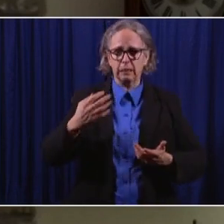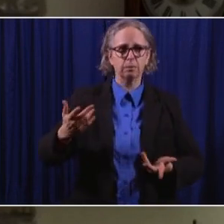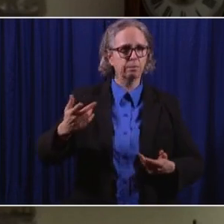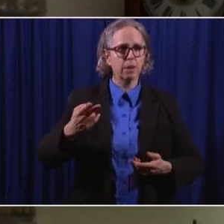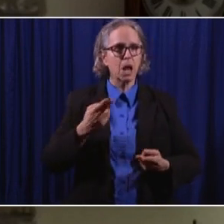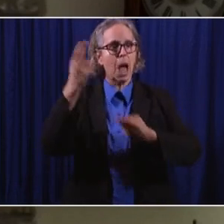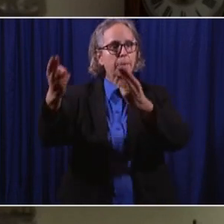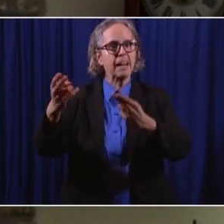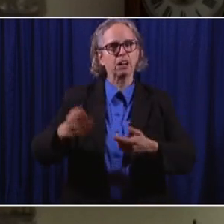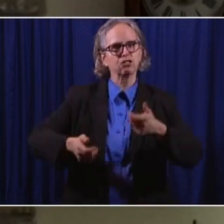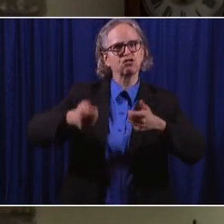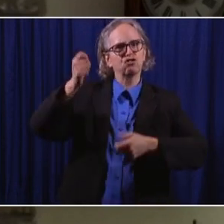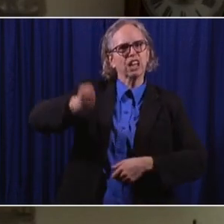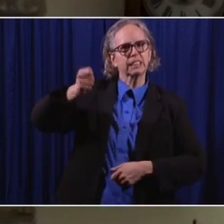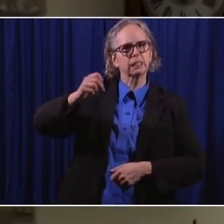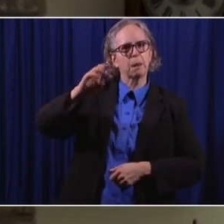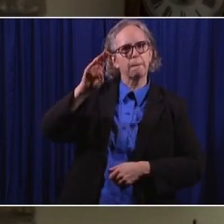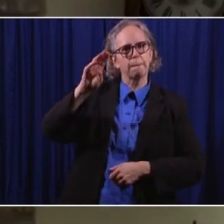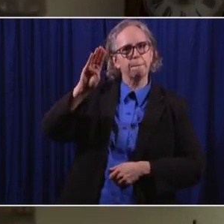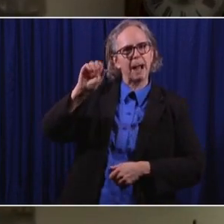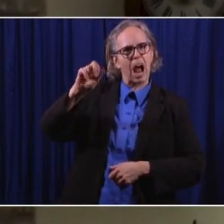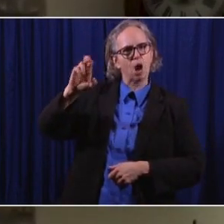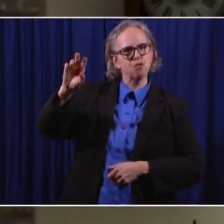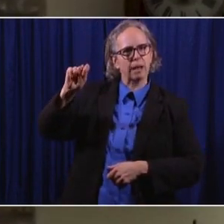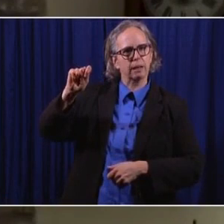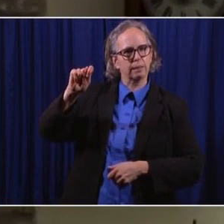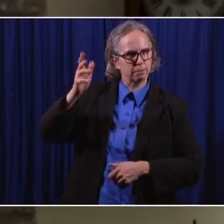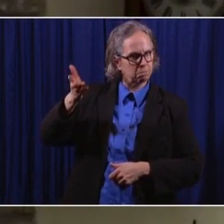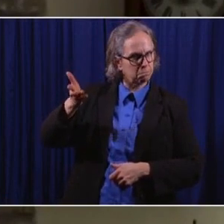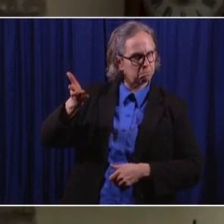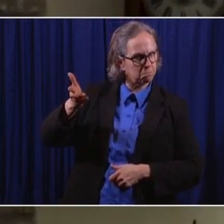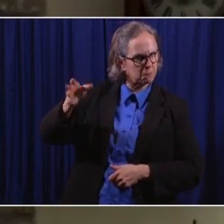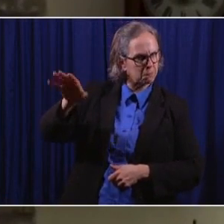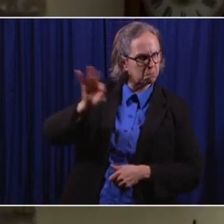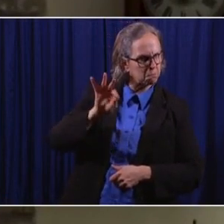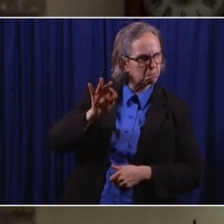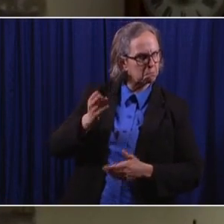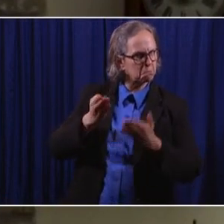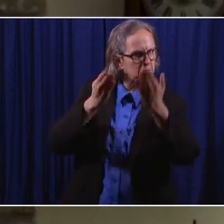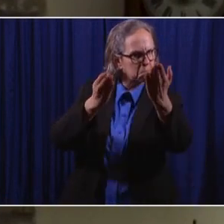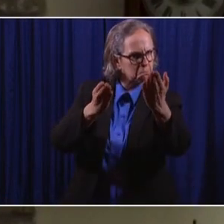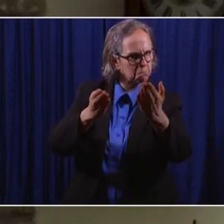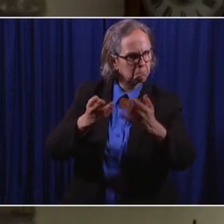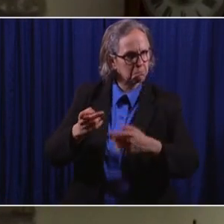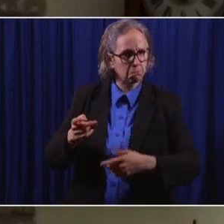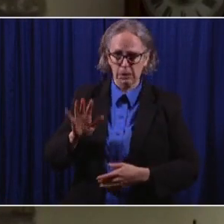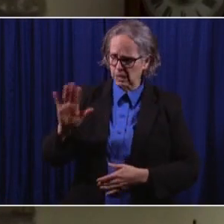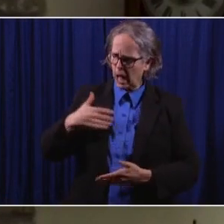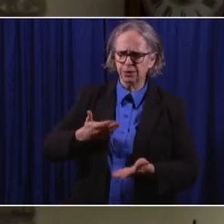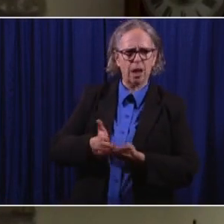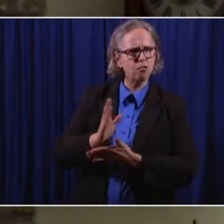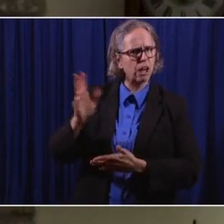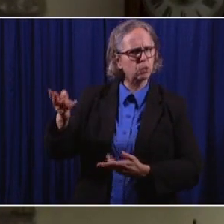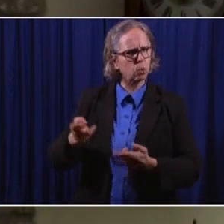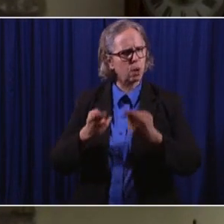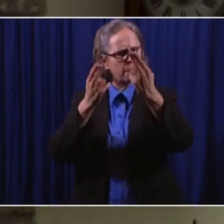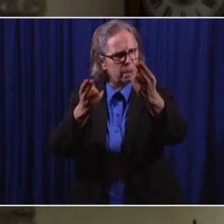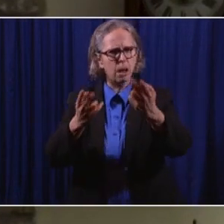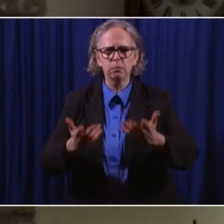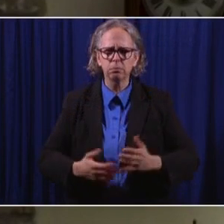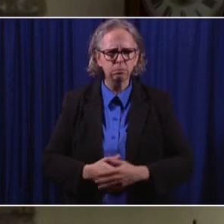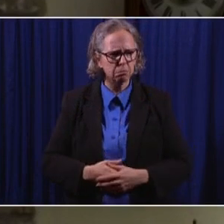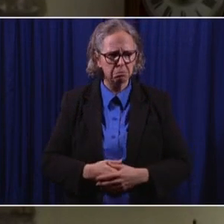What candidate ever listed who he's going to put on the courts? He did. And, he consistently put people who respect